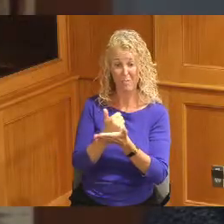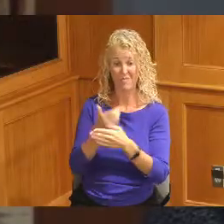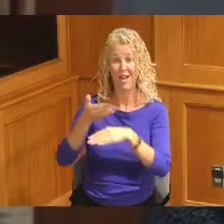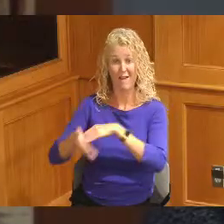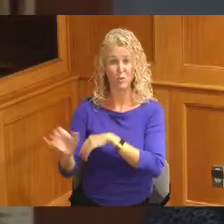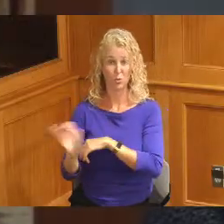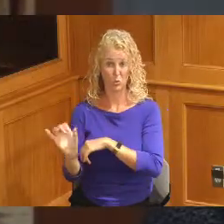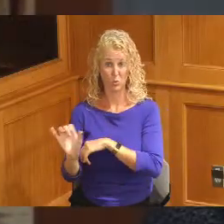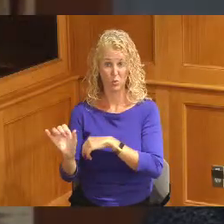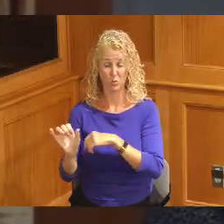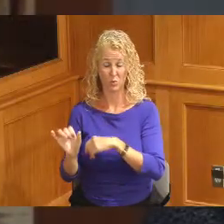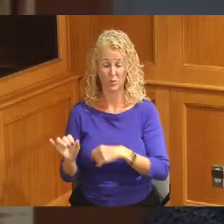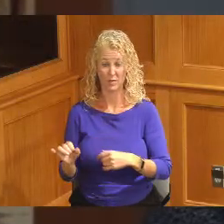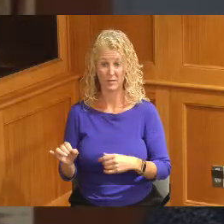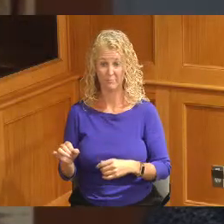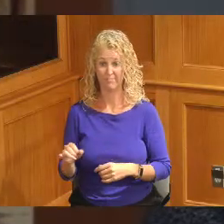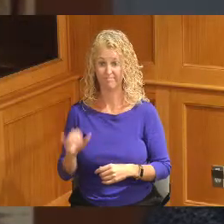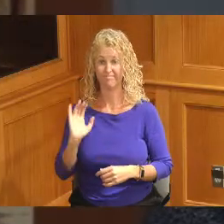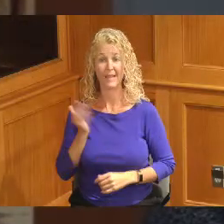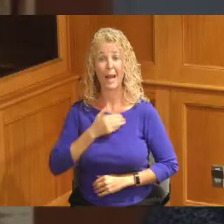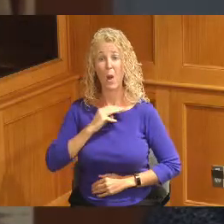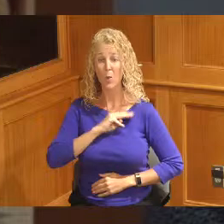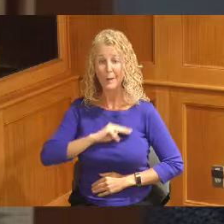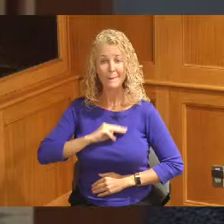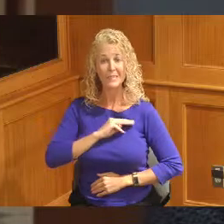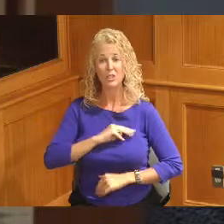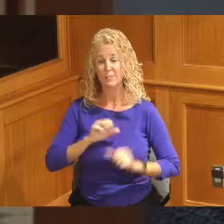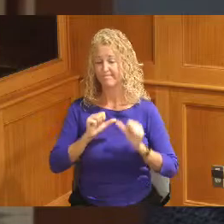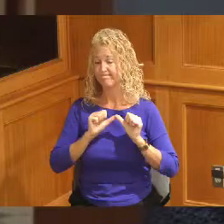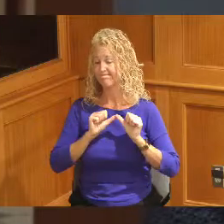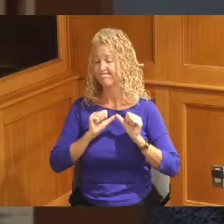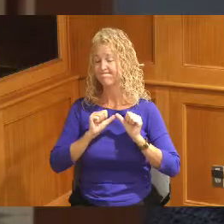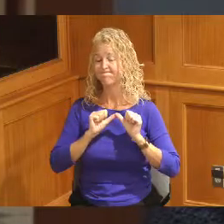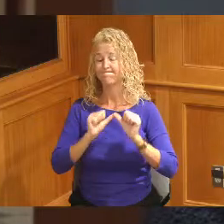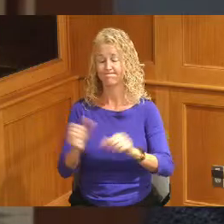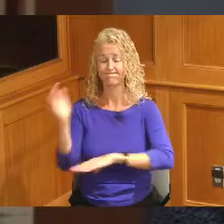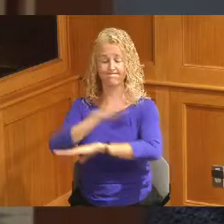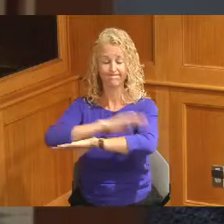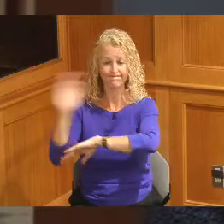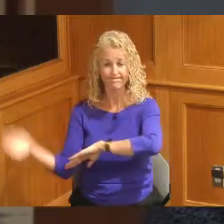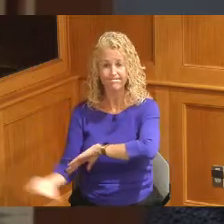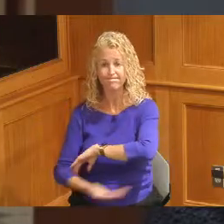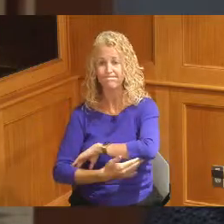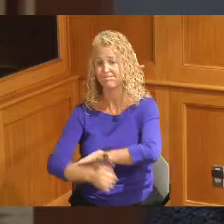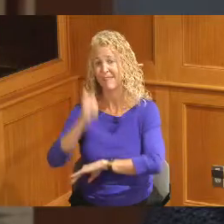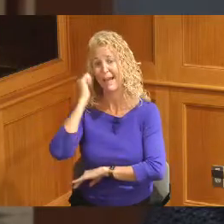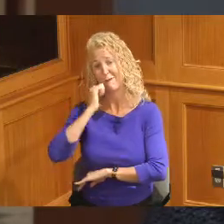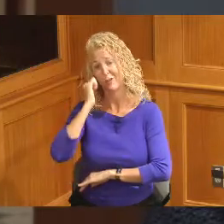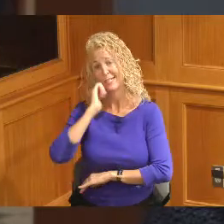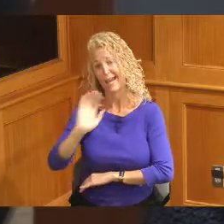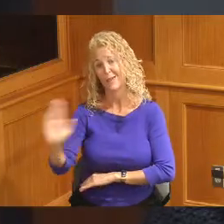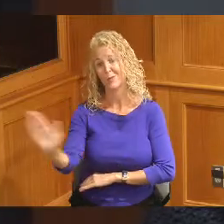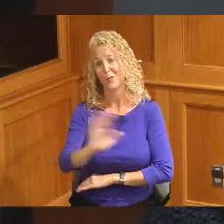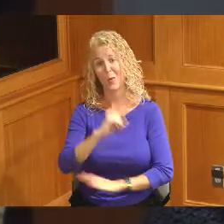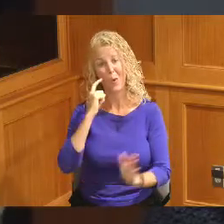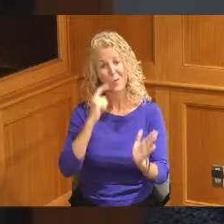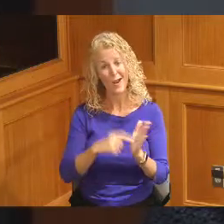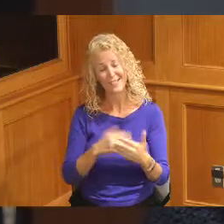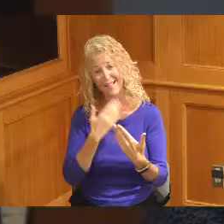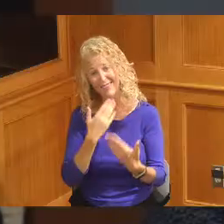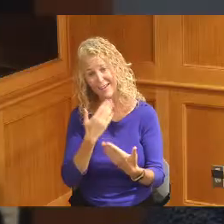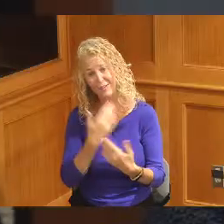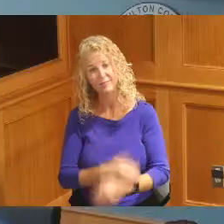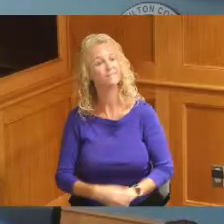post-disaster. And it's a clear and ongoing mission that we are working on 24/7, 365. So we appreciate the recognition today. Yeah, thank